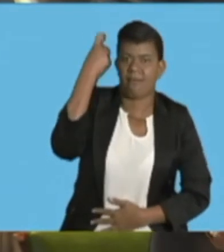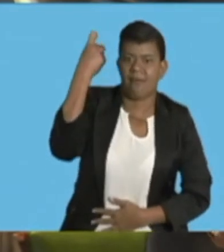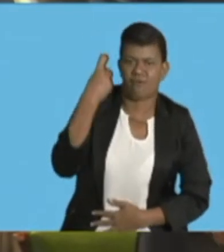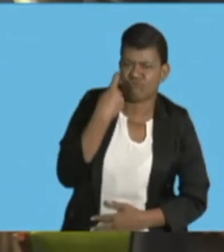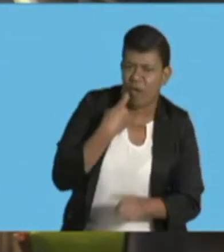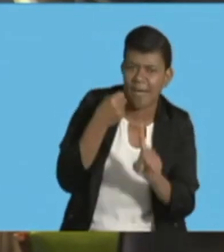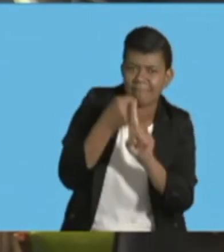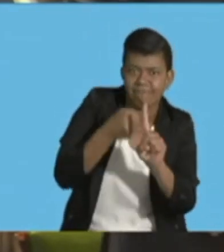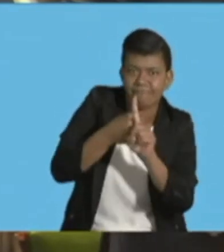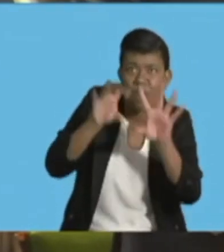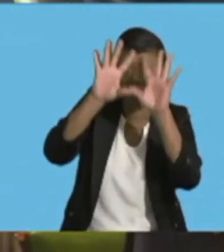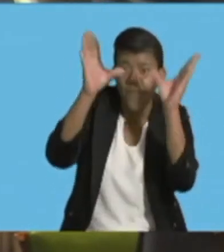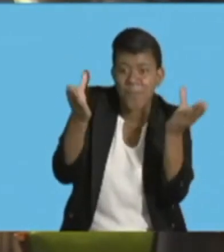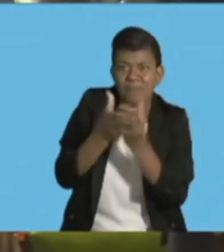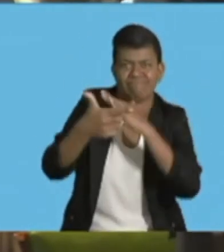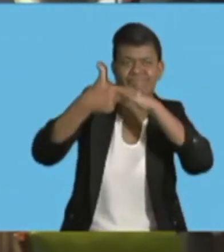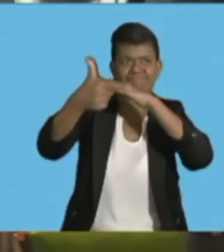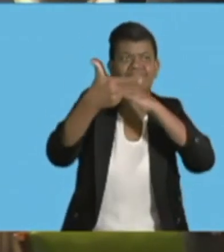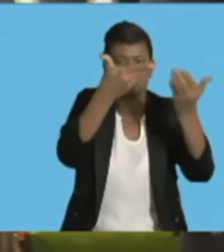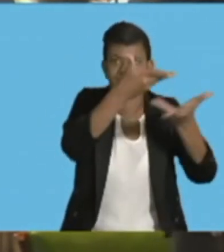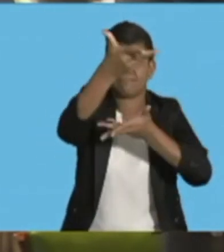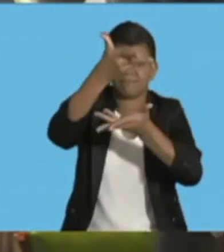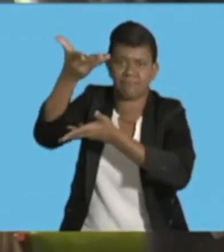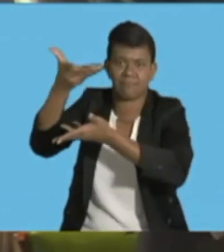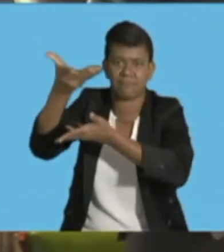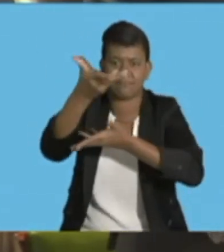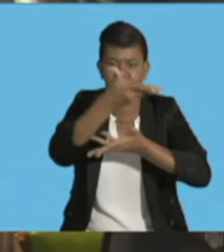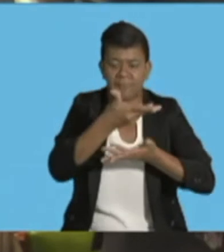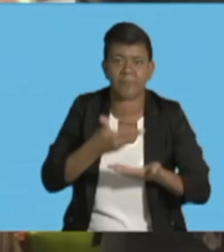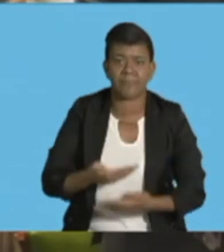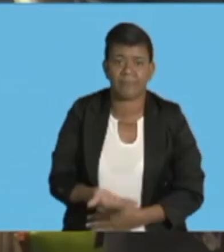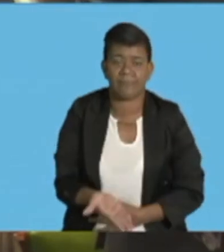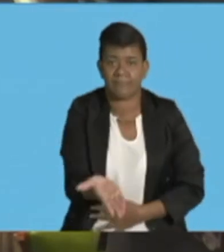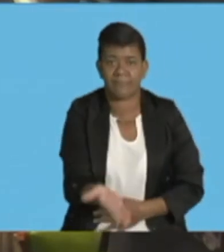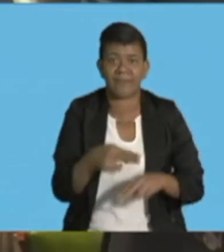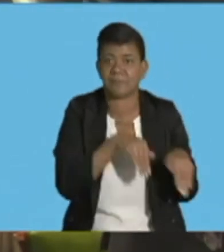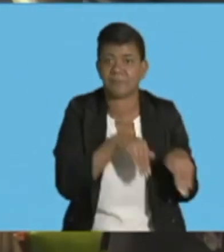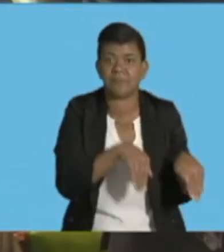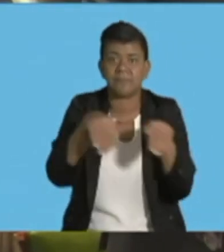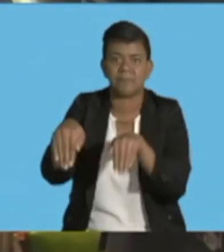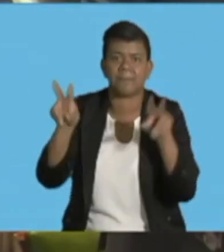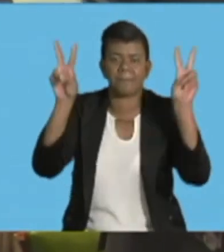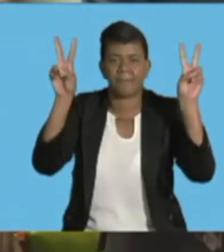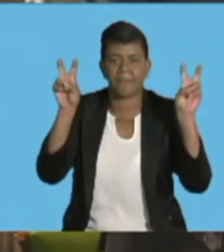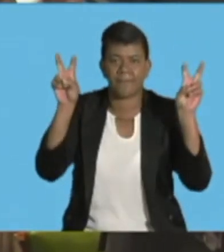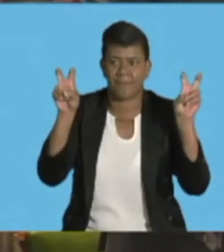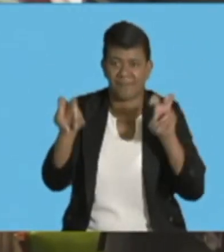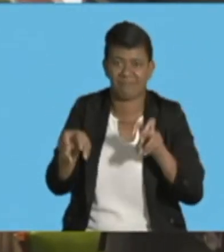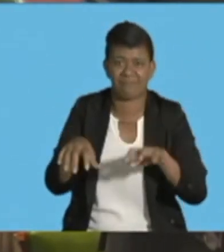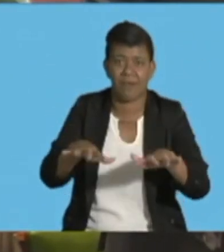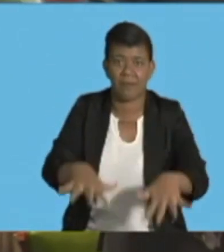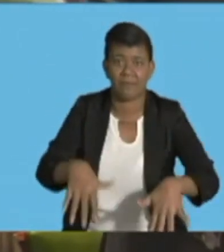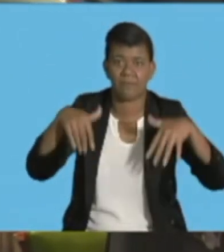level. Mr. Speaker, sir, we also participated in the forum called the Green Climate Fund on Transforming Climate Ambition to